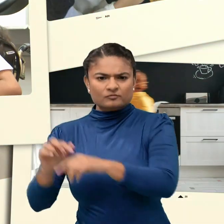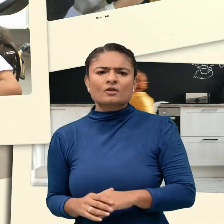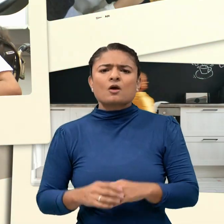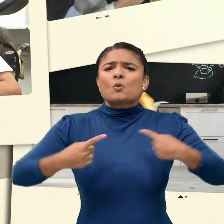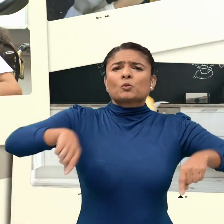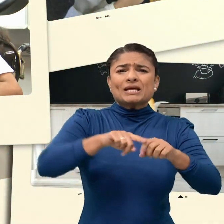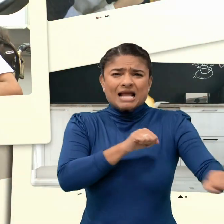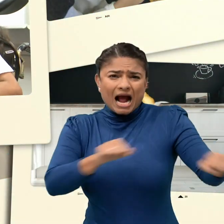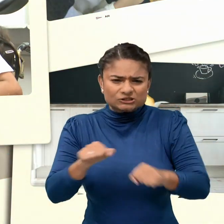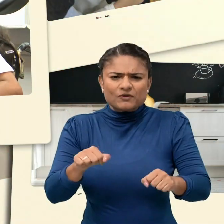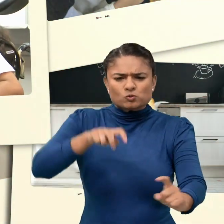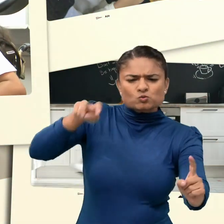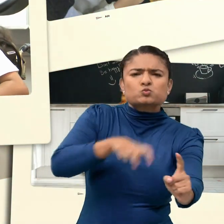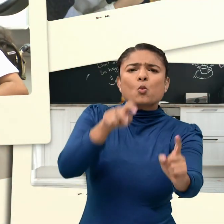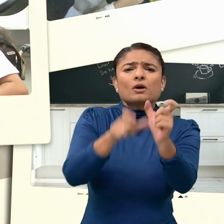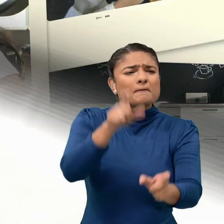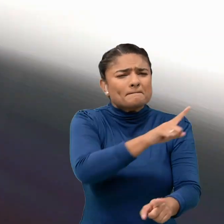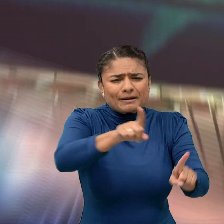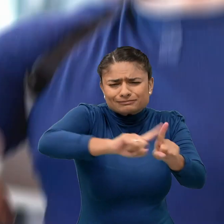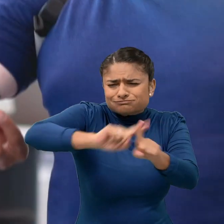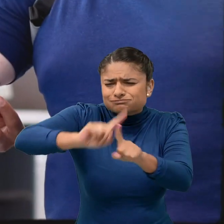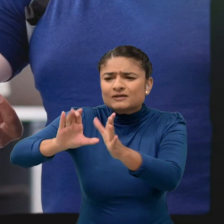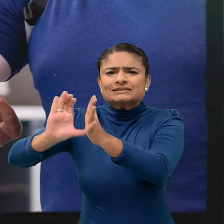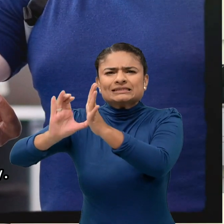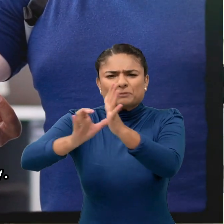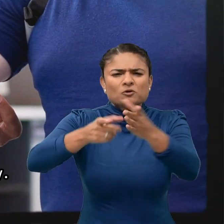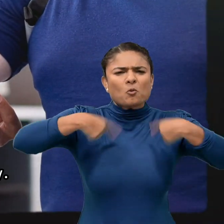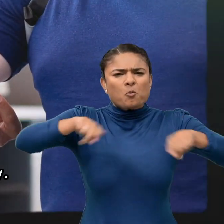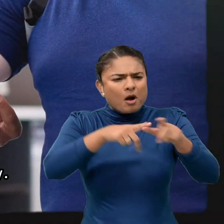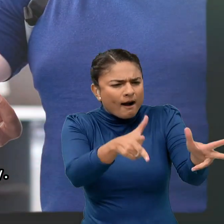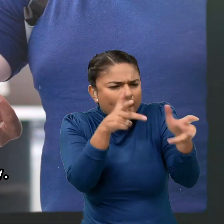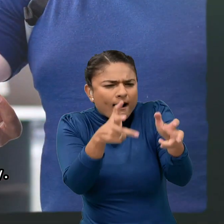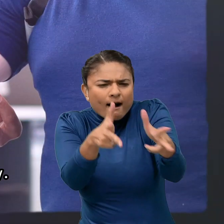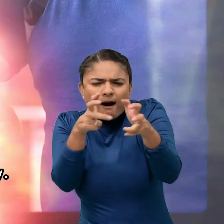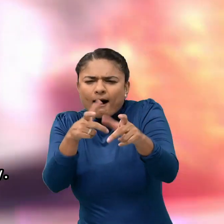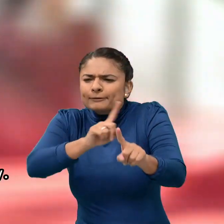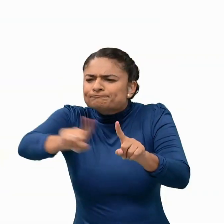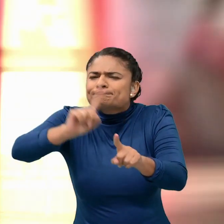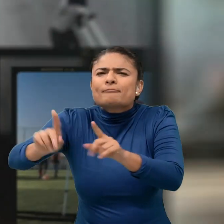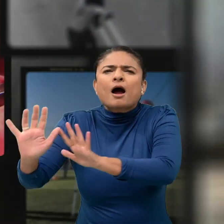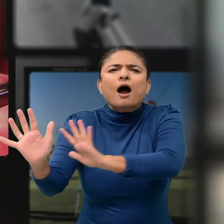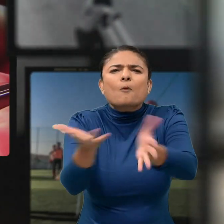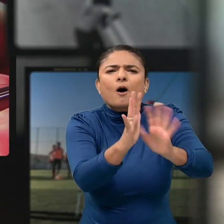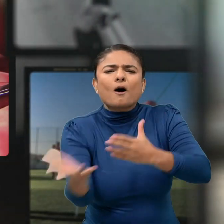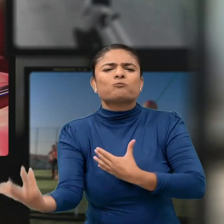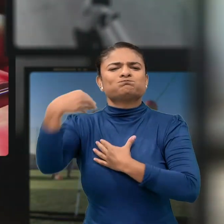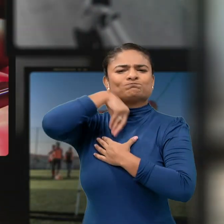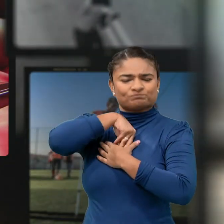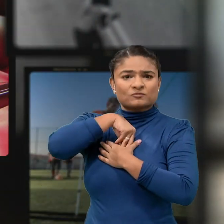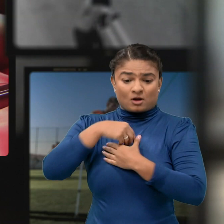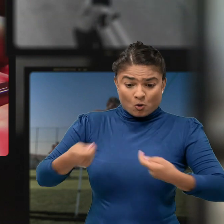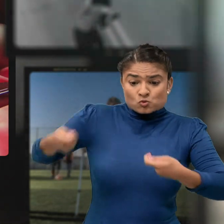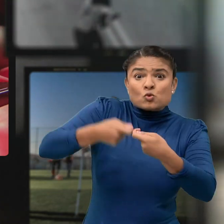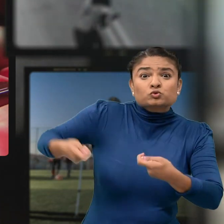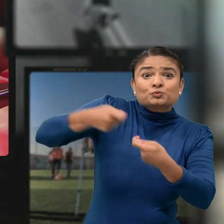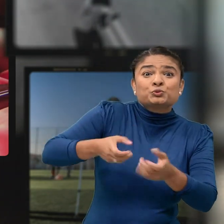Activated takes us on a journey of taking lessons from persons with disabilities in how we must do things differently to unleash the contributions